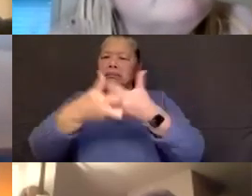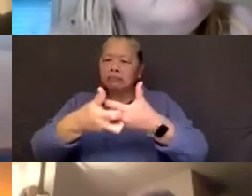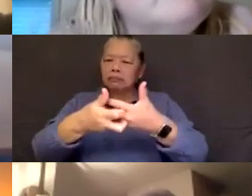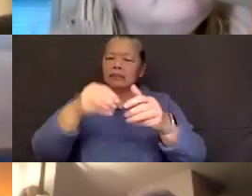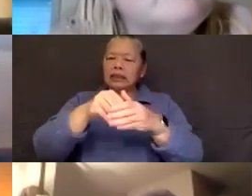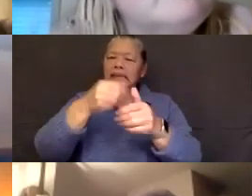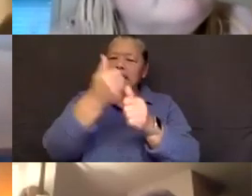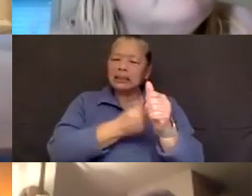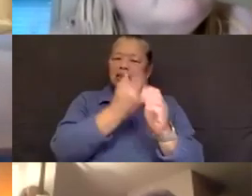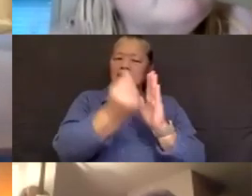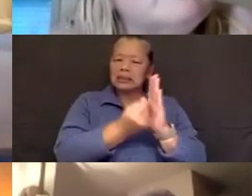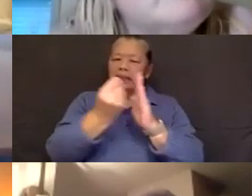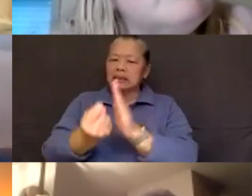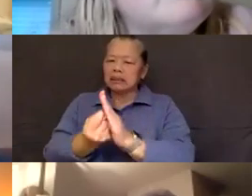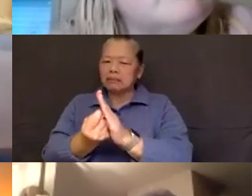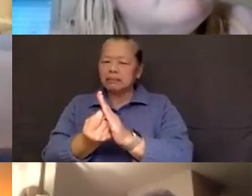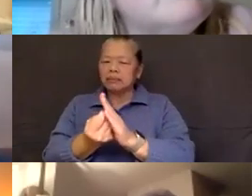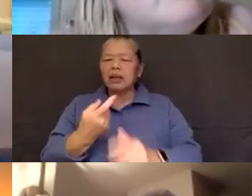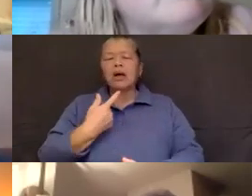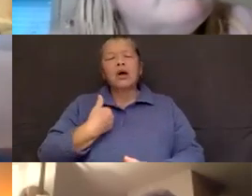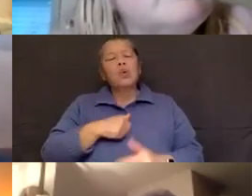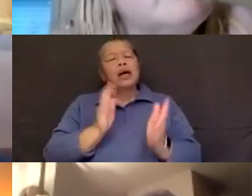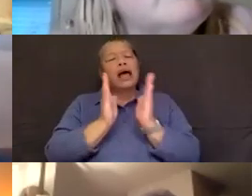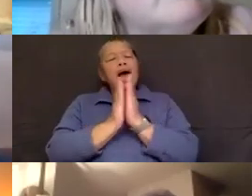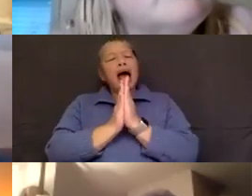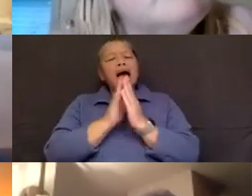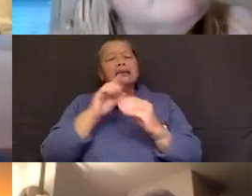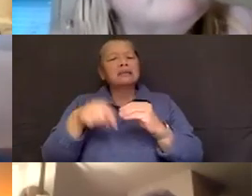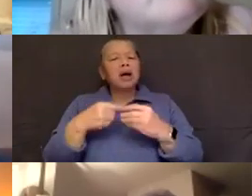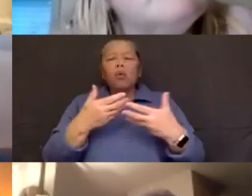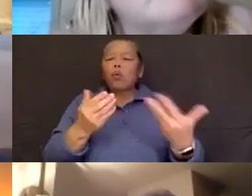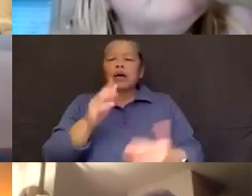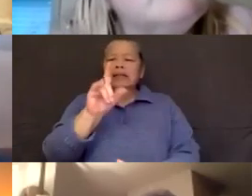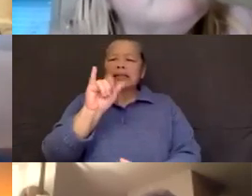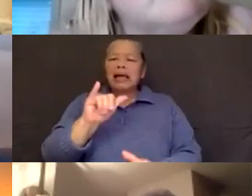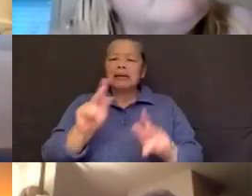We also talked about, we asked about what lay people could do to introduce